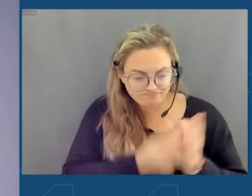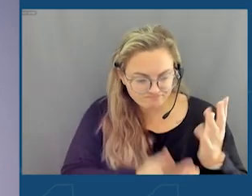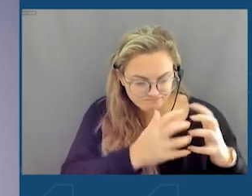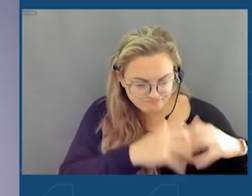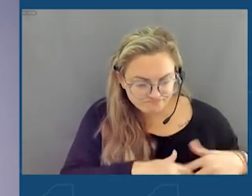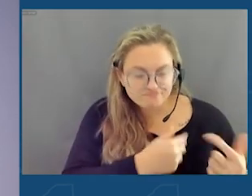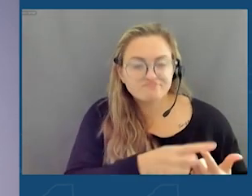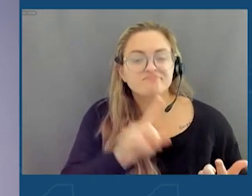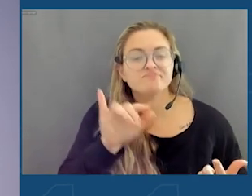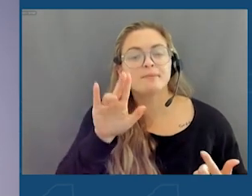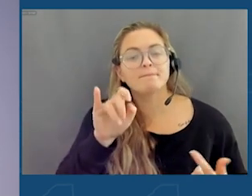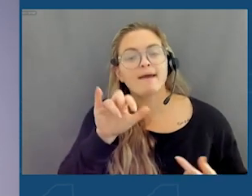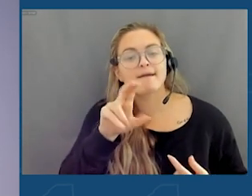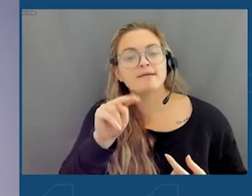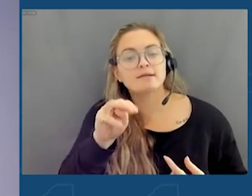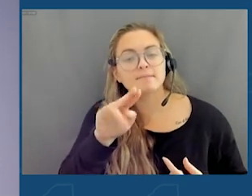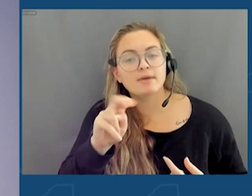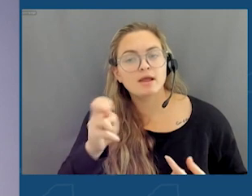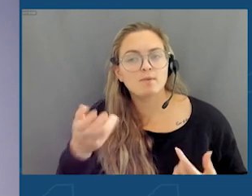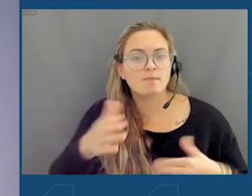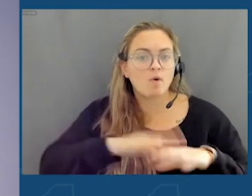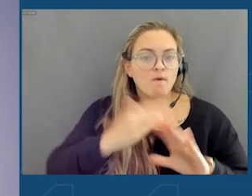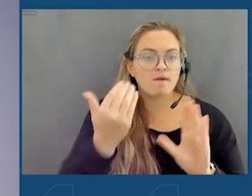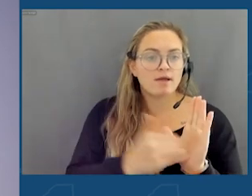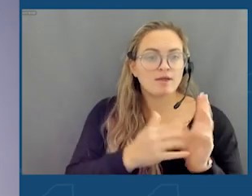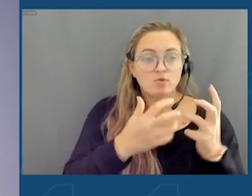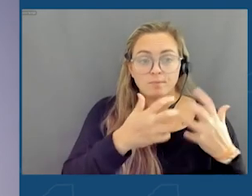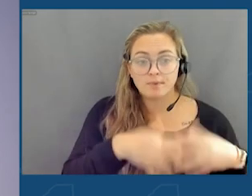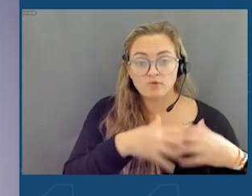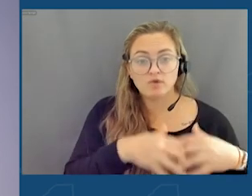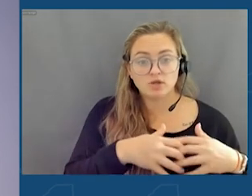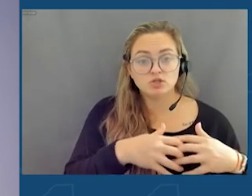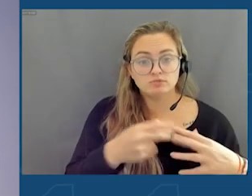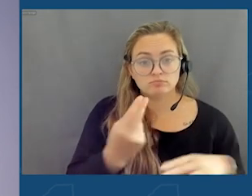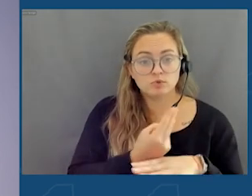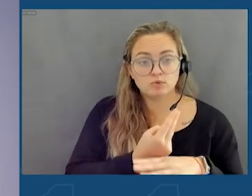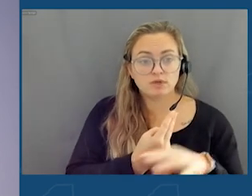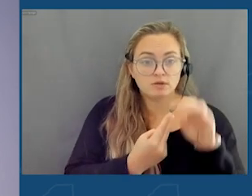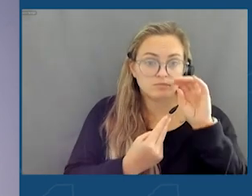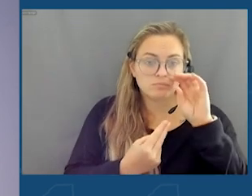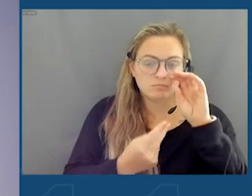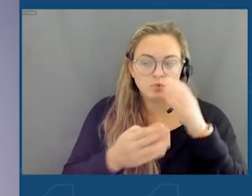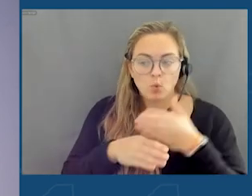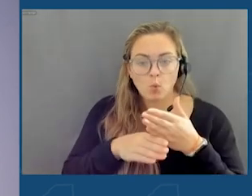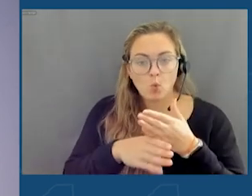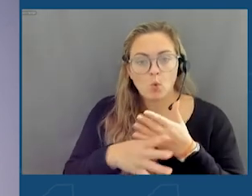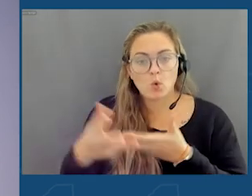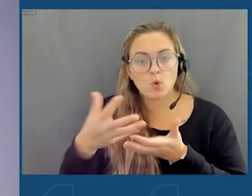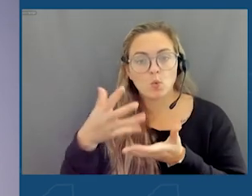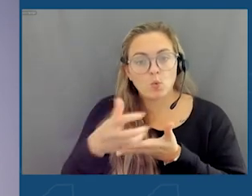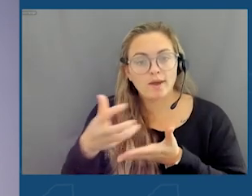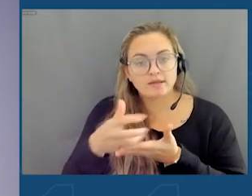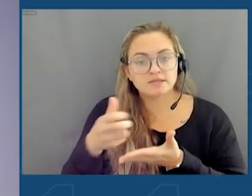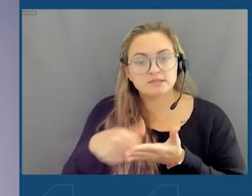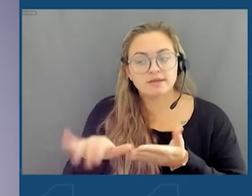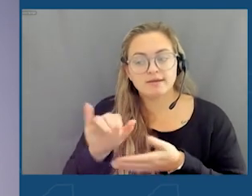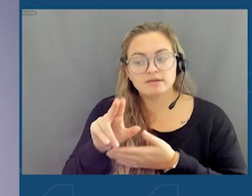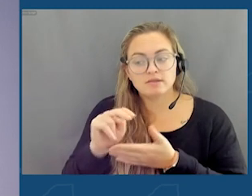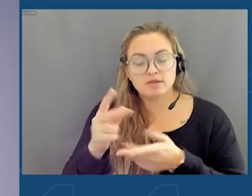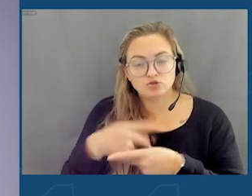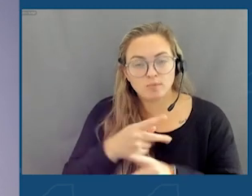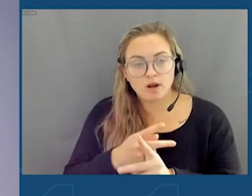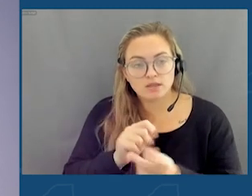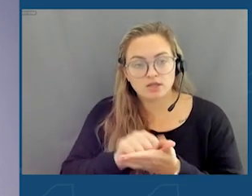Maine, and turned it back on to manufacturing using wood waste, insulation product that's getting